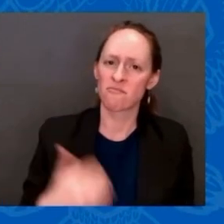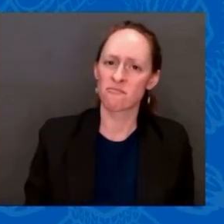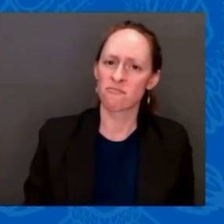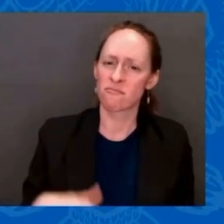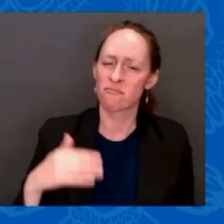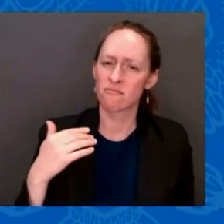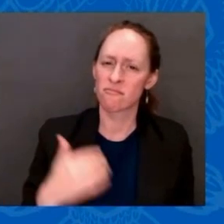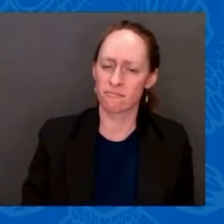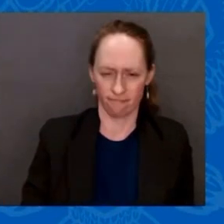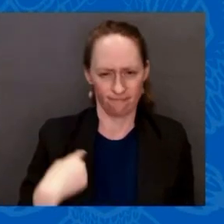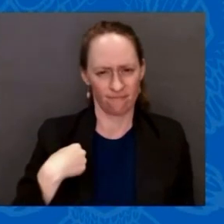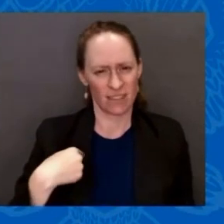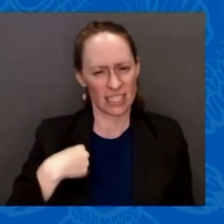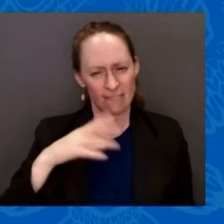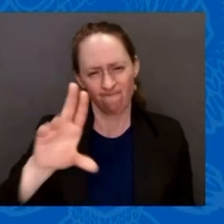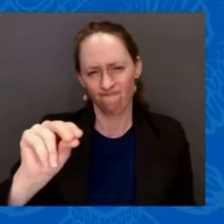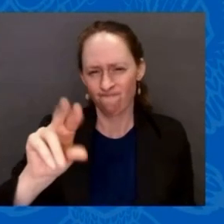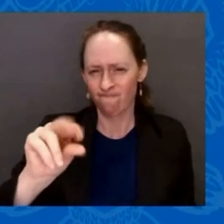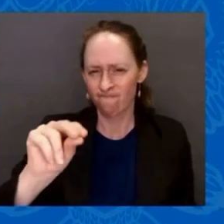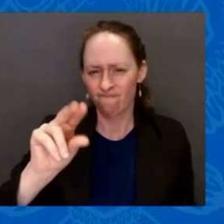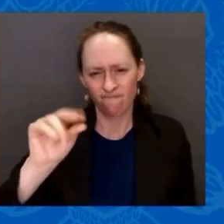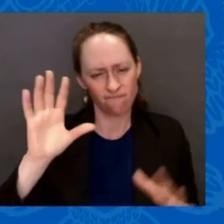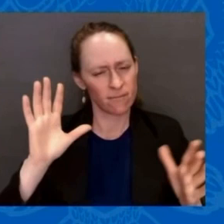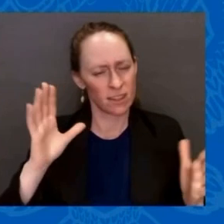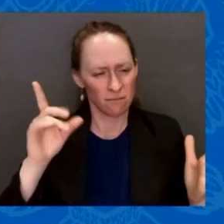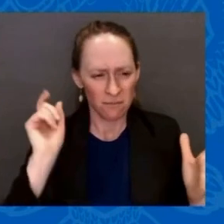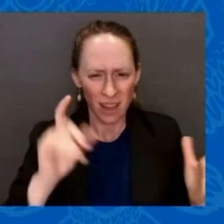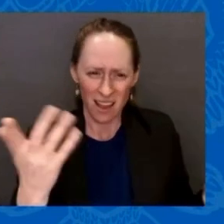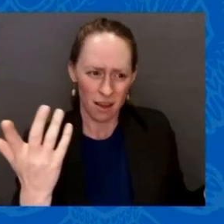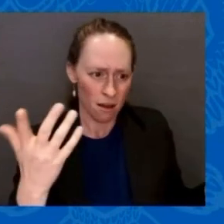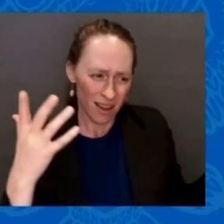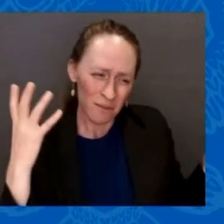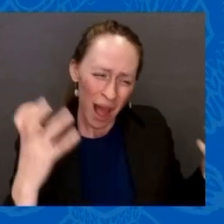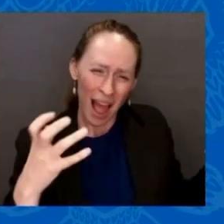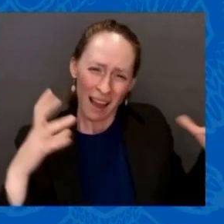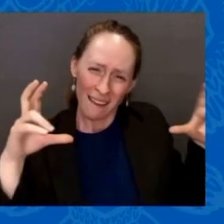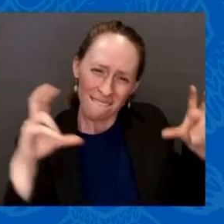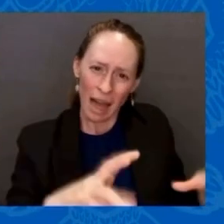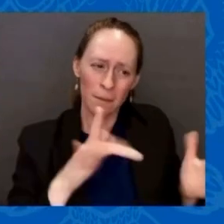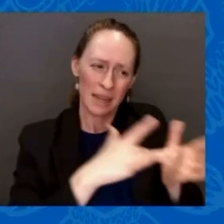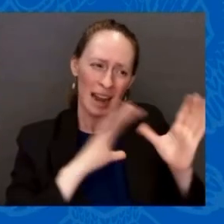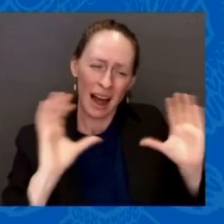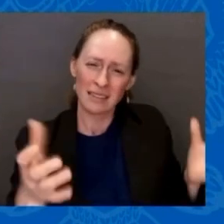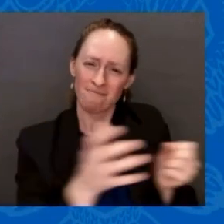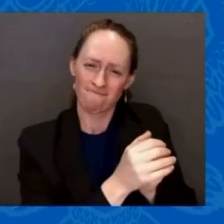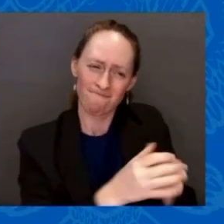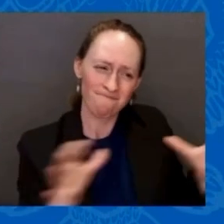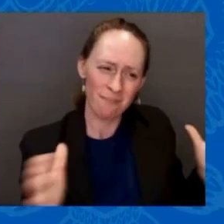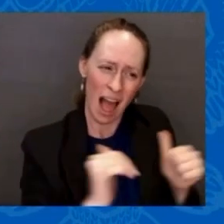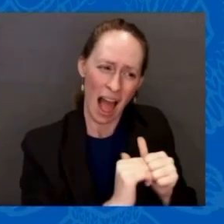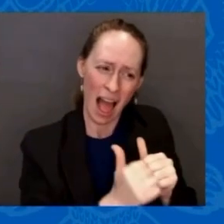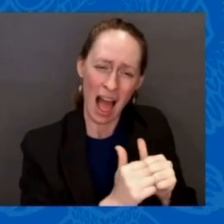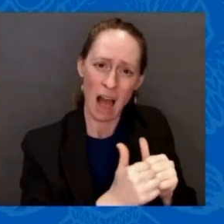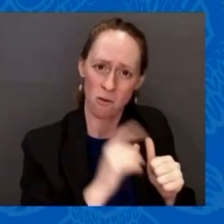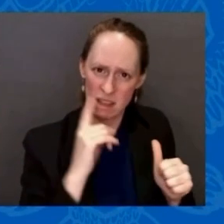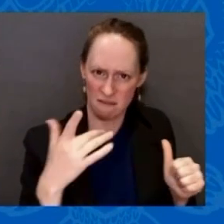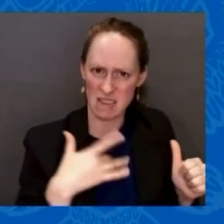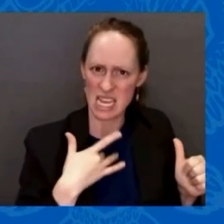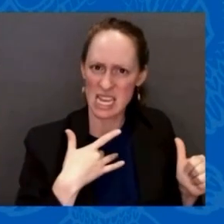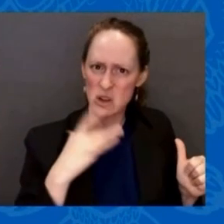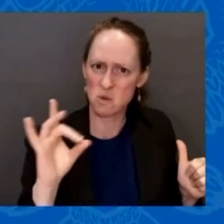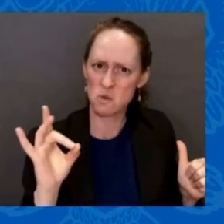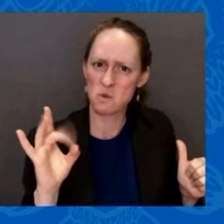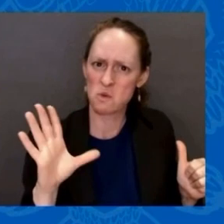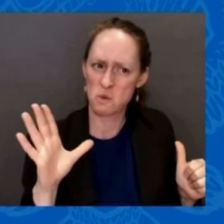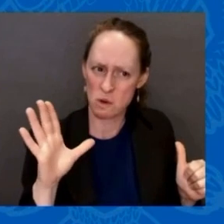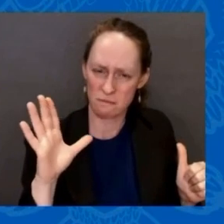fact, no matter whether you're a Democrat, Republican, or independent. I knew we couldn't go back to the same failed policies when I ran. So I